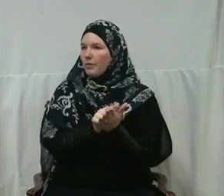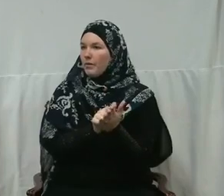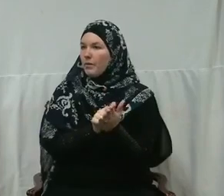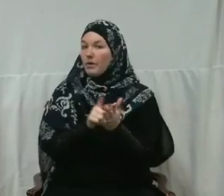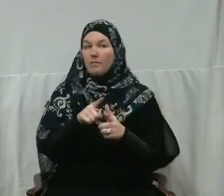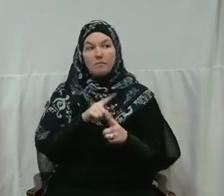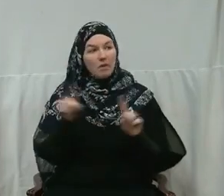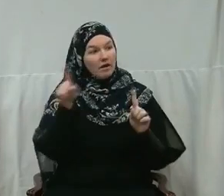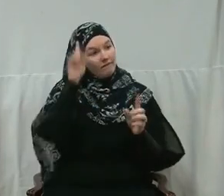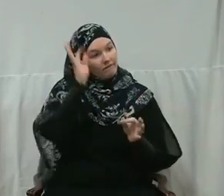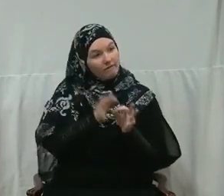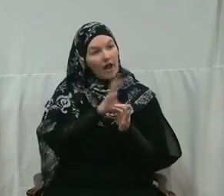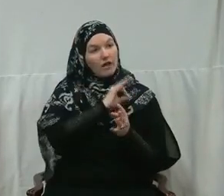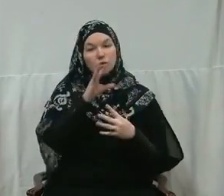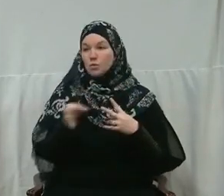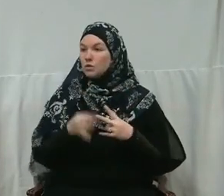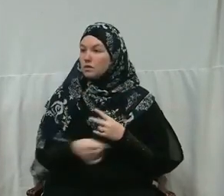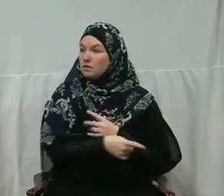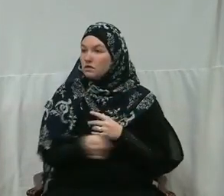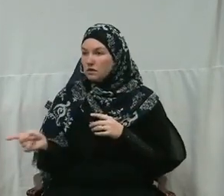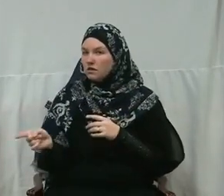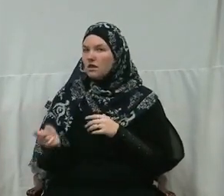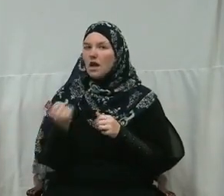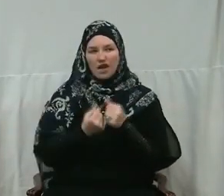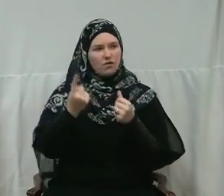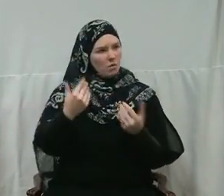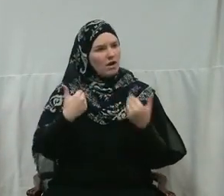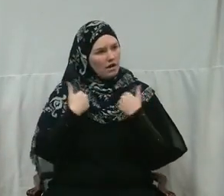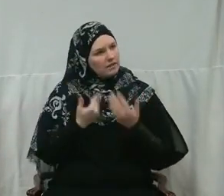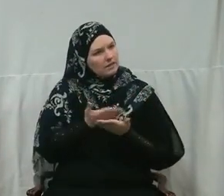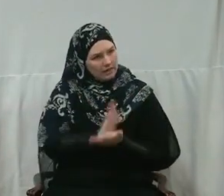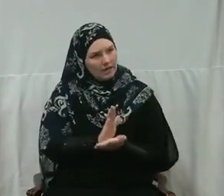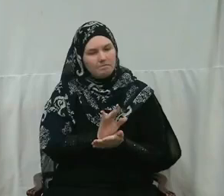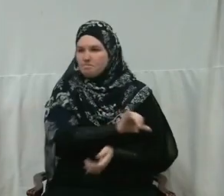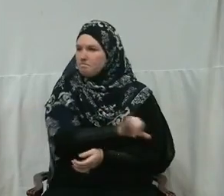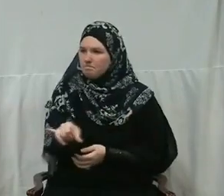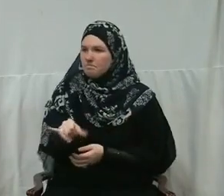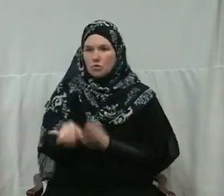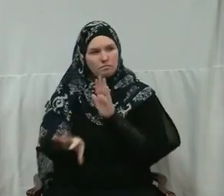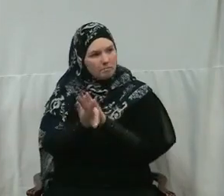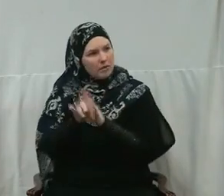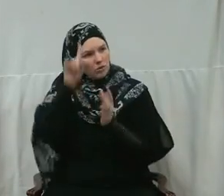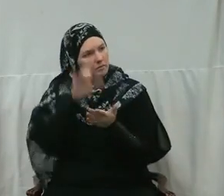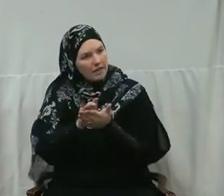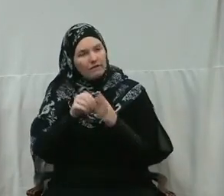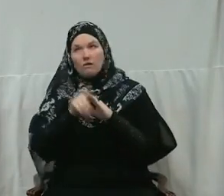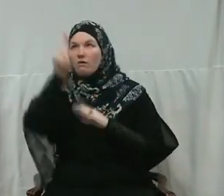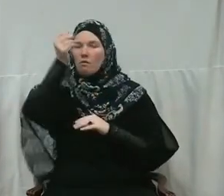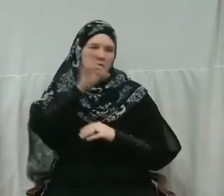comes to faith and choices, everybody has the same right again to choose to believe or not to